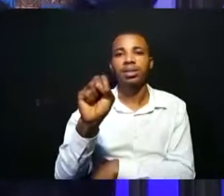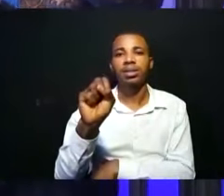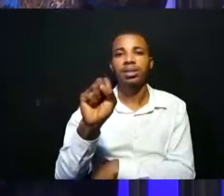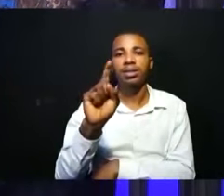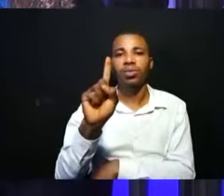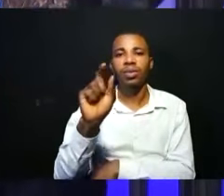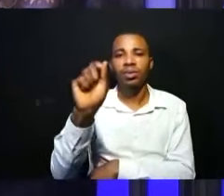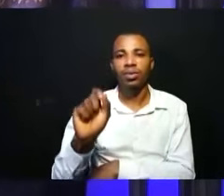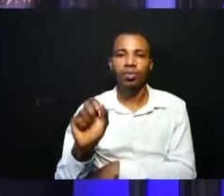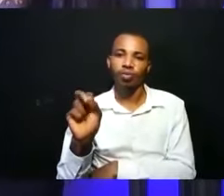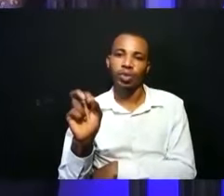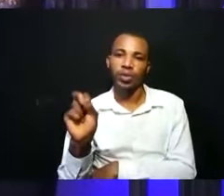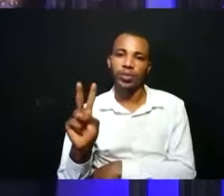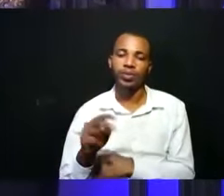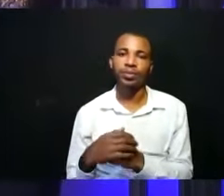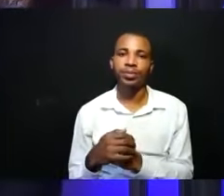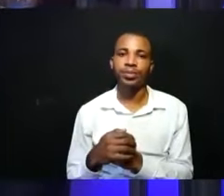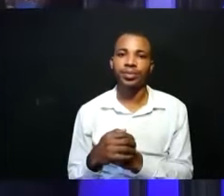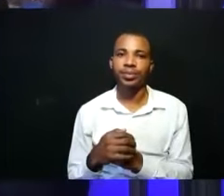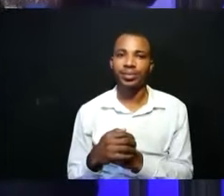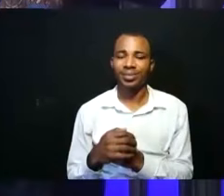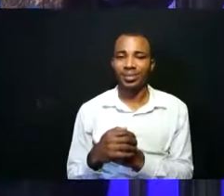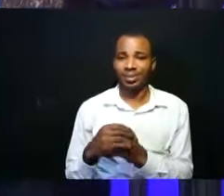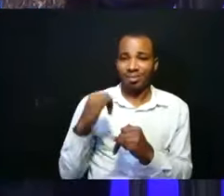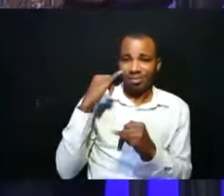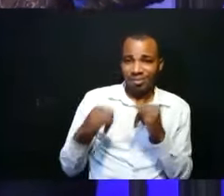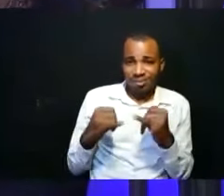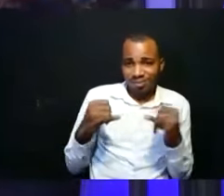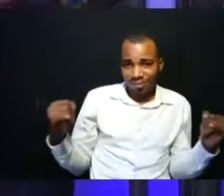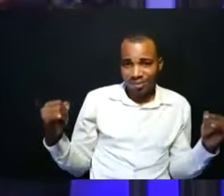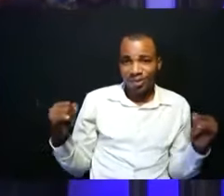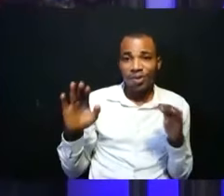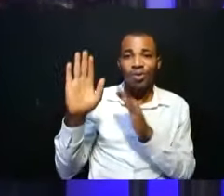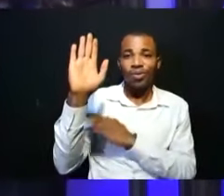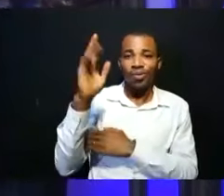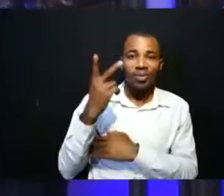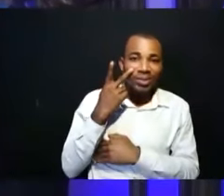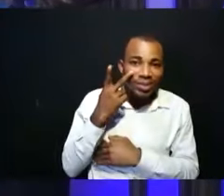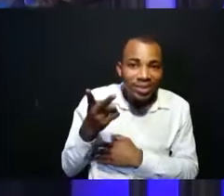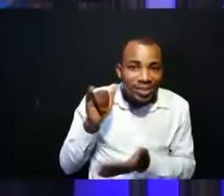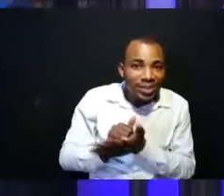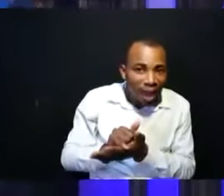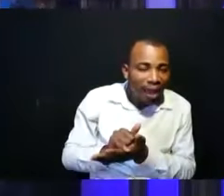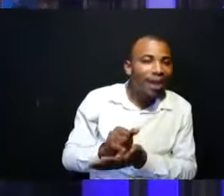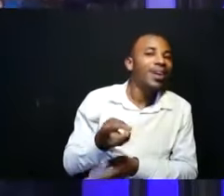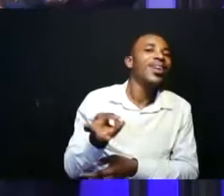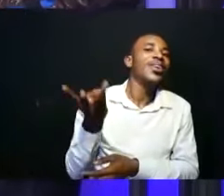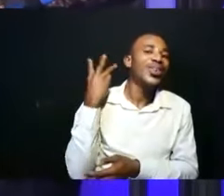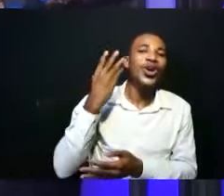Genesis 1, verse 12. Now, the last line. And God saw that it was what? It was